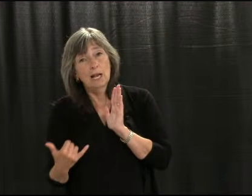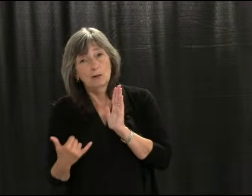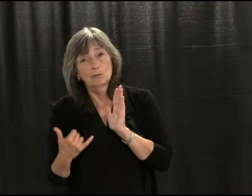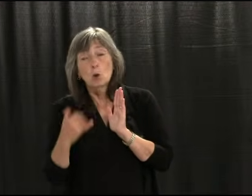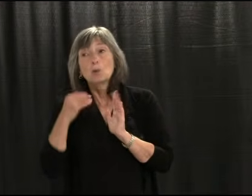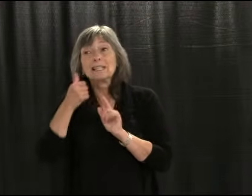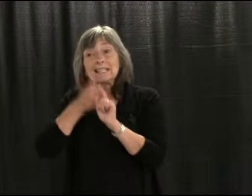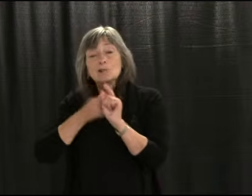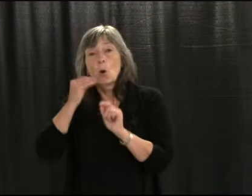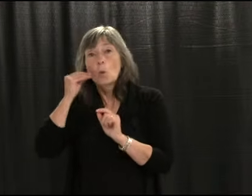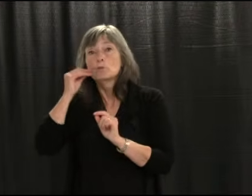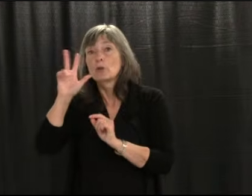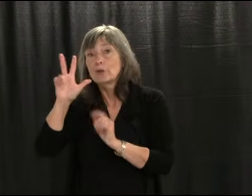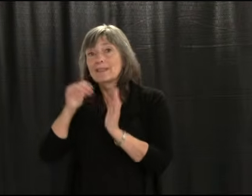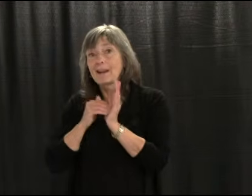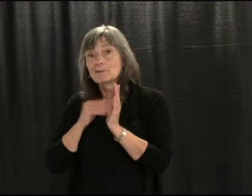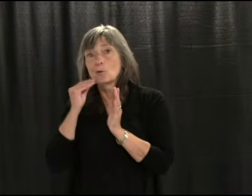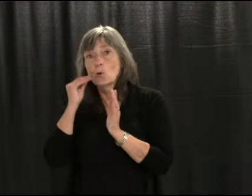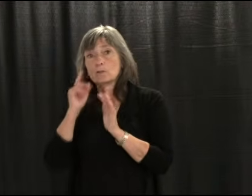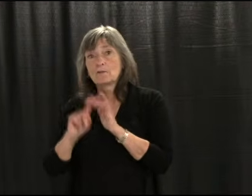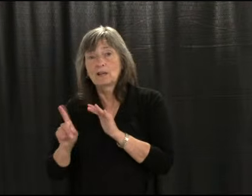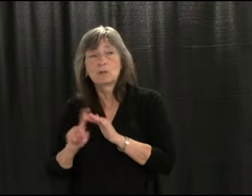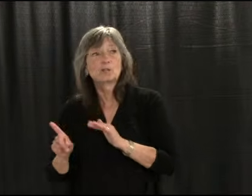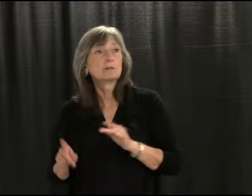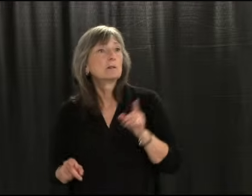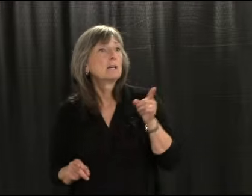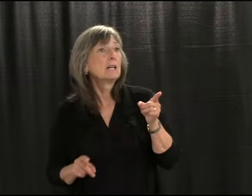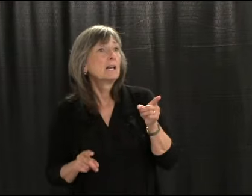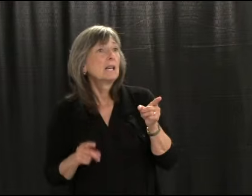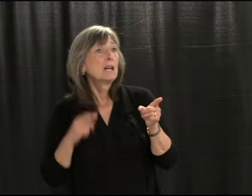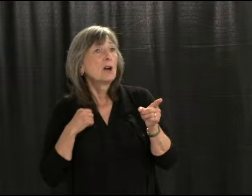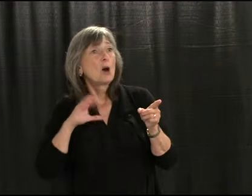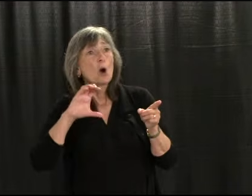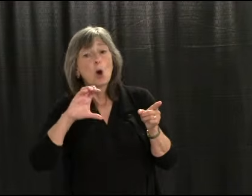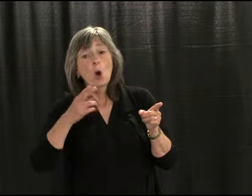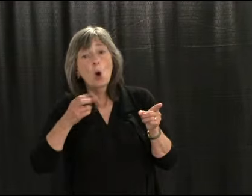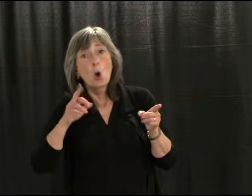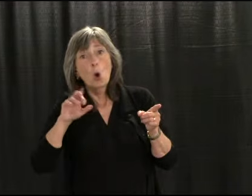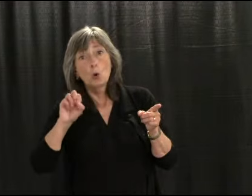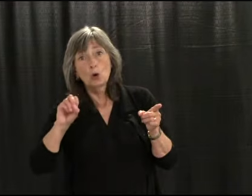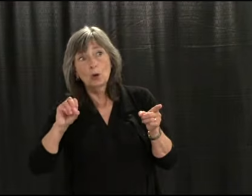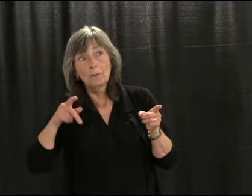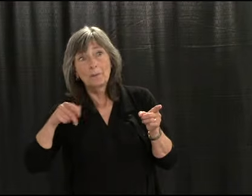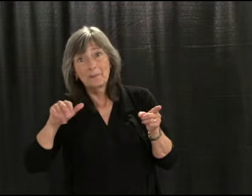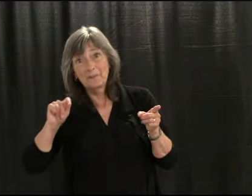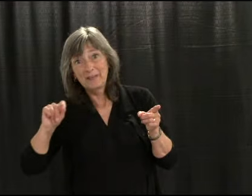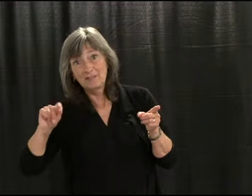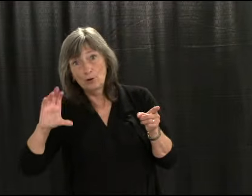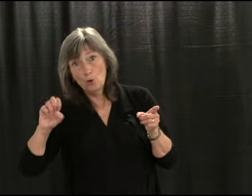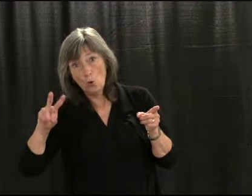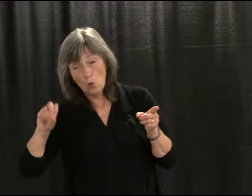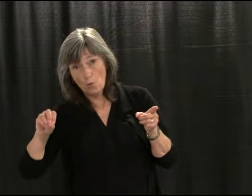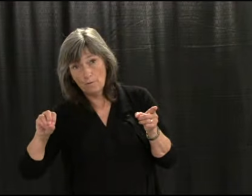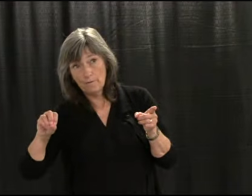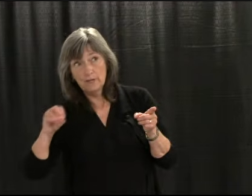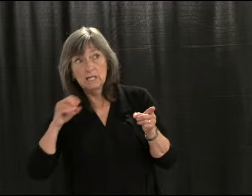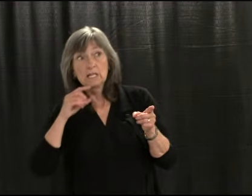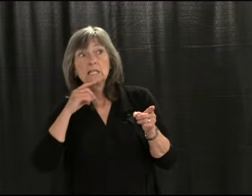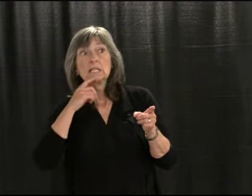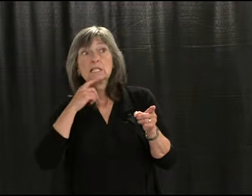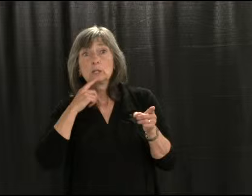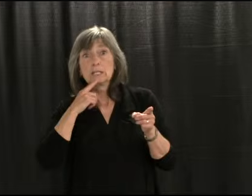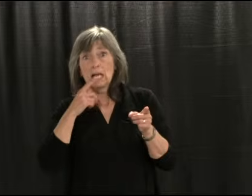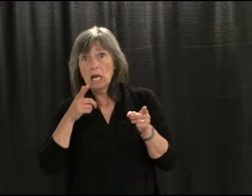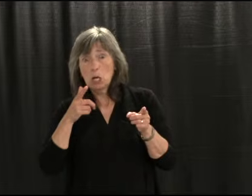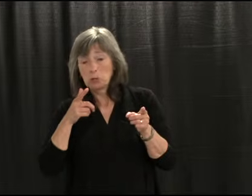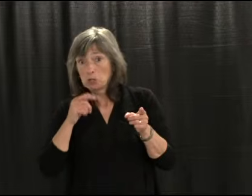had been evacuated to this stage. How close is the fire right now to Ochre Pit Cove? You talked about it potentially reaching there last night and not reaching there today.